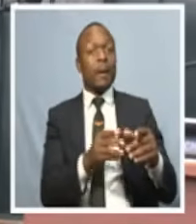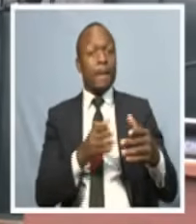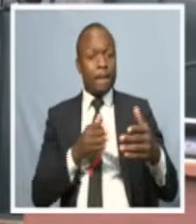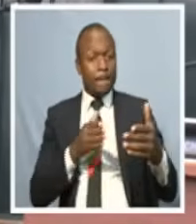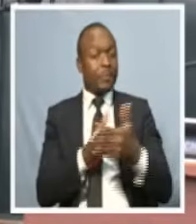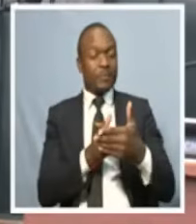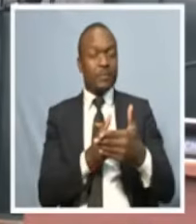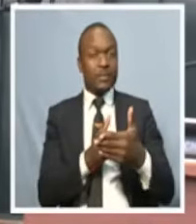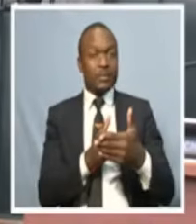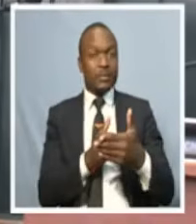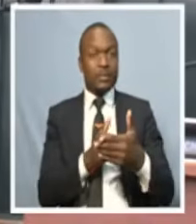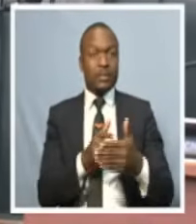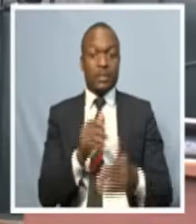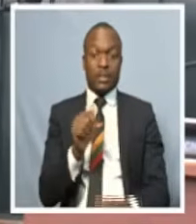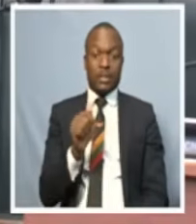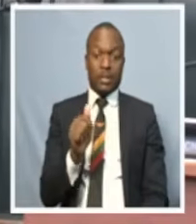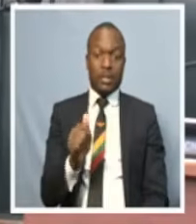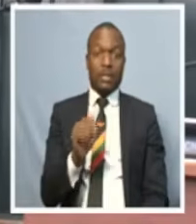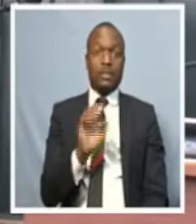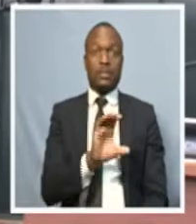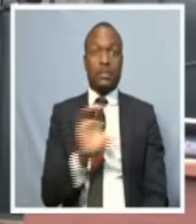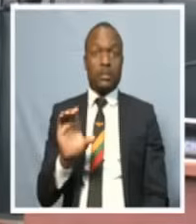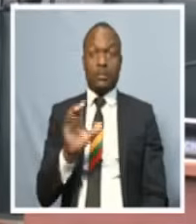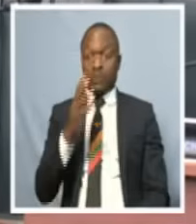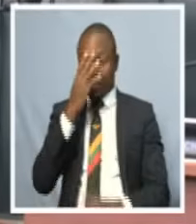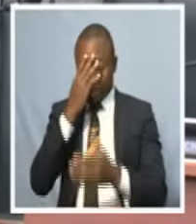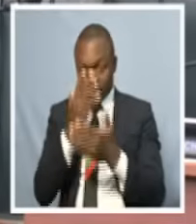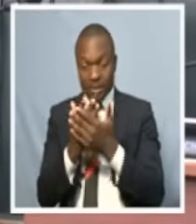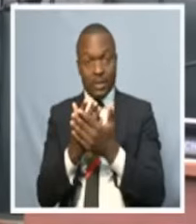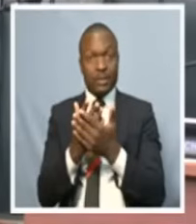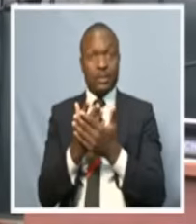from arresting corrupt ministers.